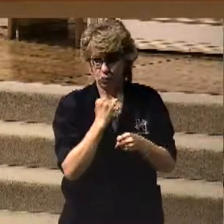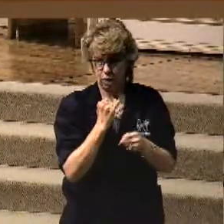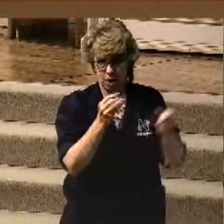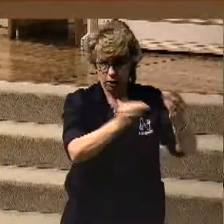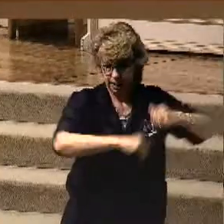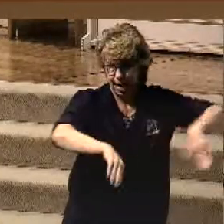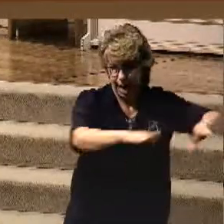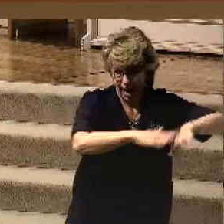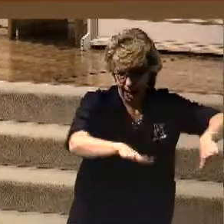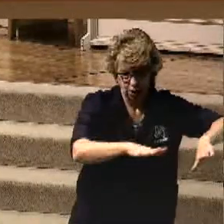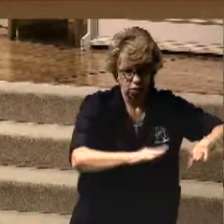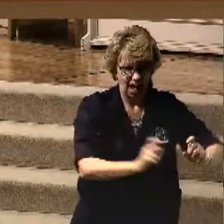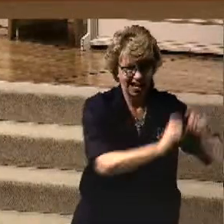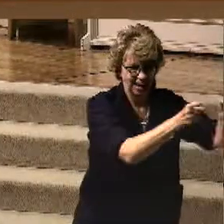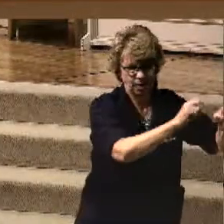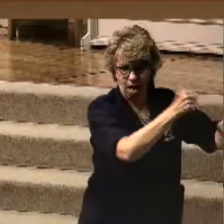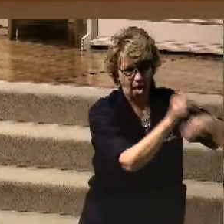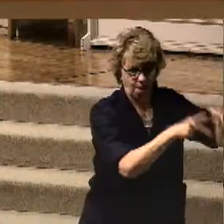into another group of people.